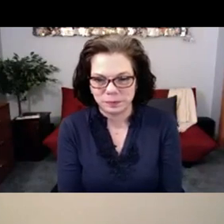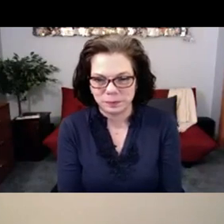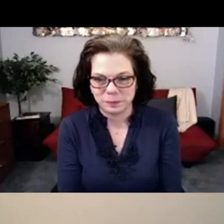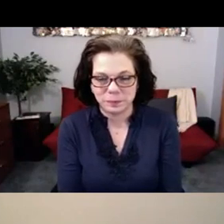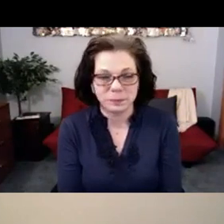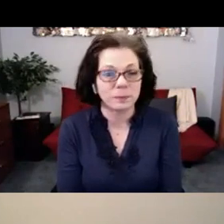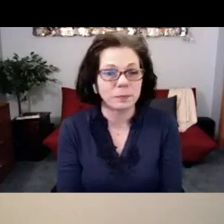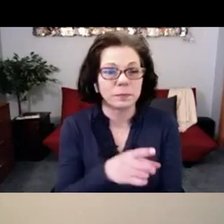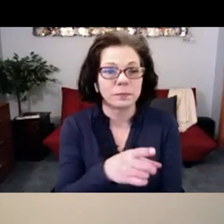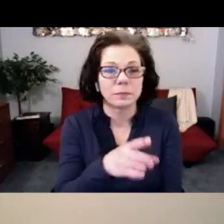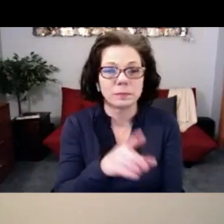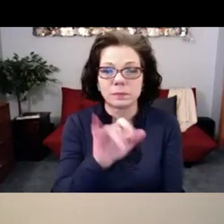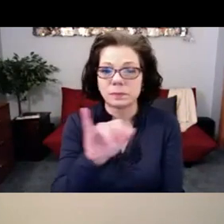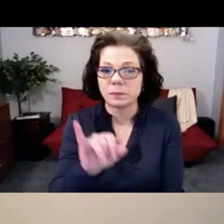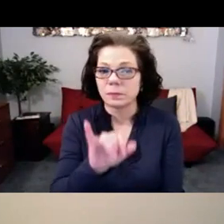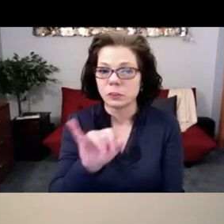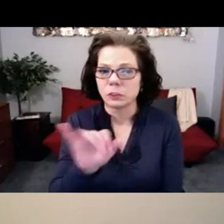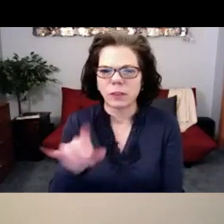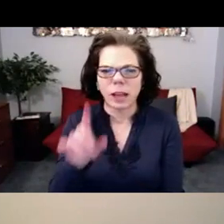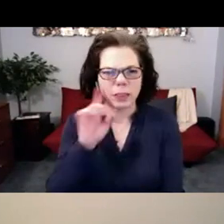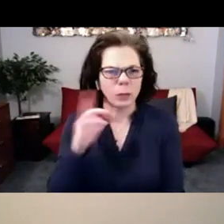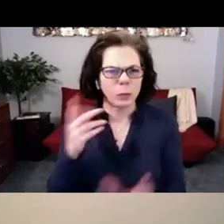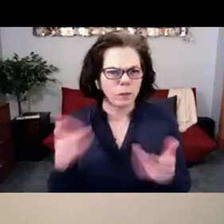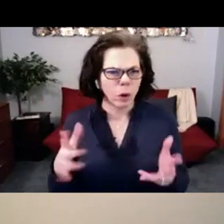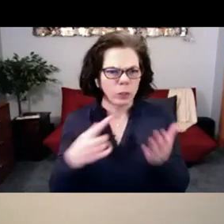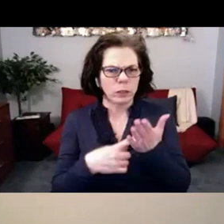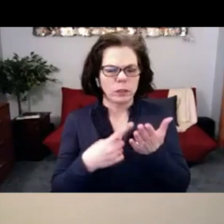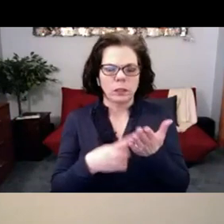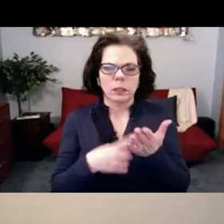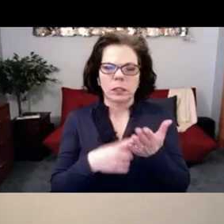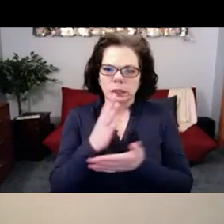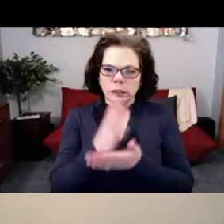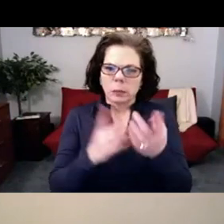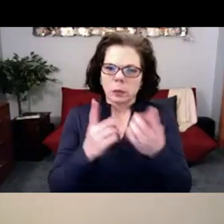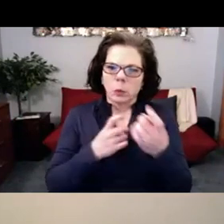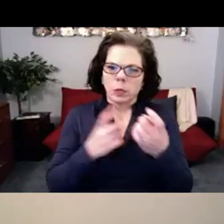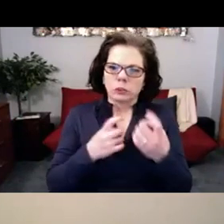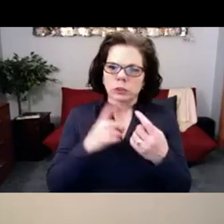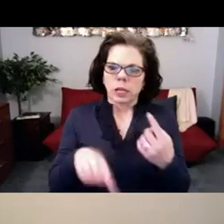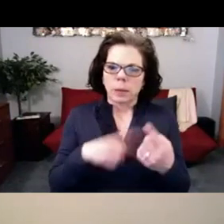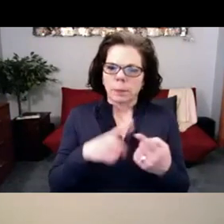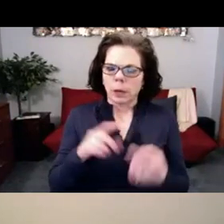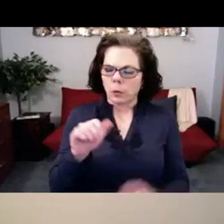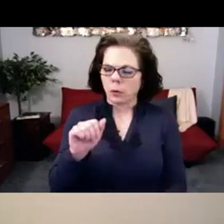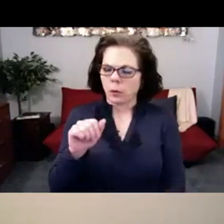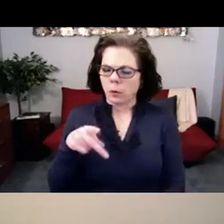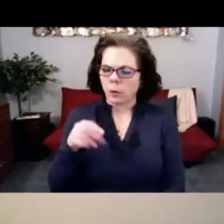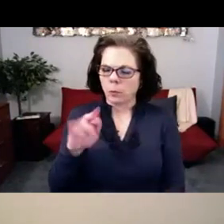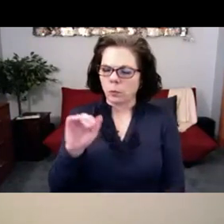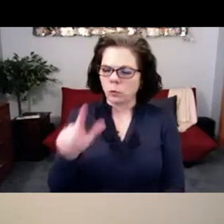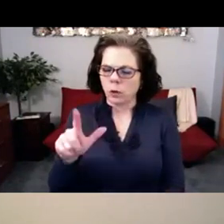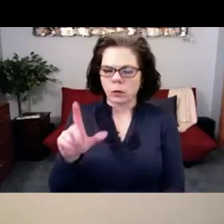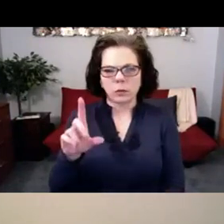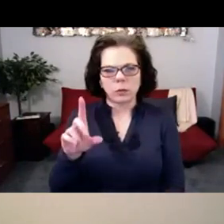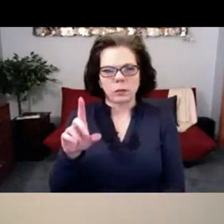I believe we may have touched upon this a little bit, but still getting some questions about the April date. It seems to be one that a lot